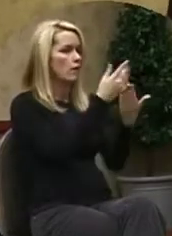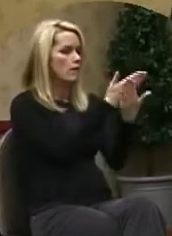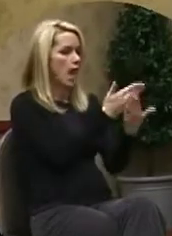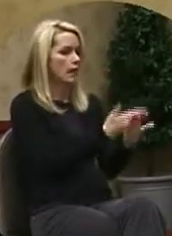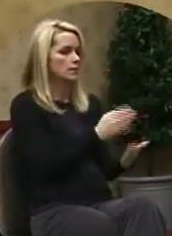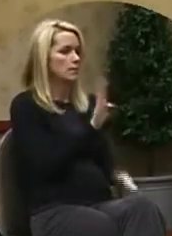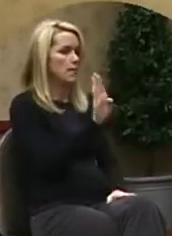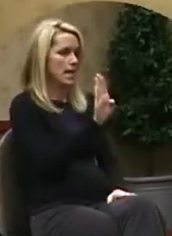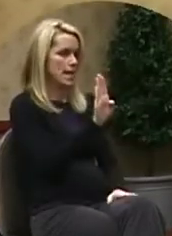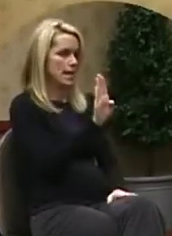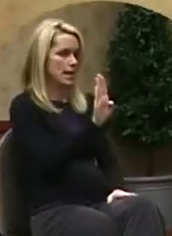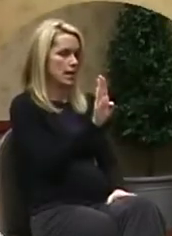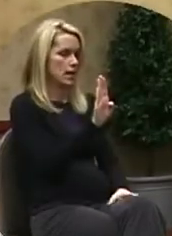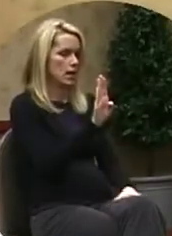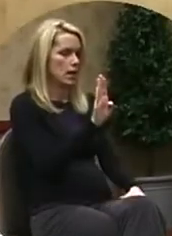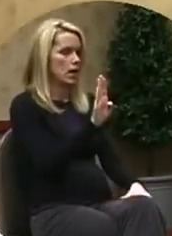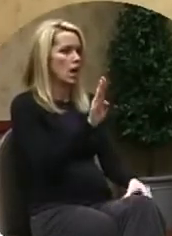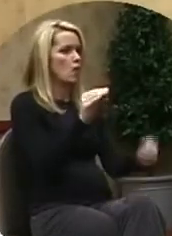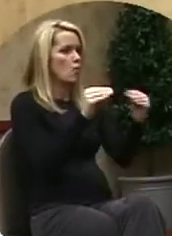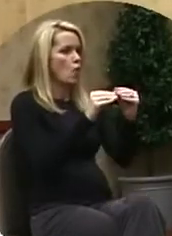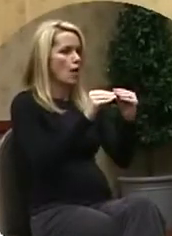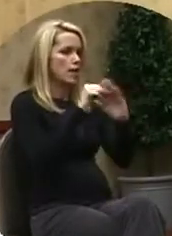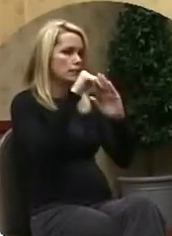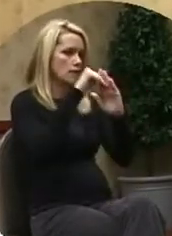B, the greater, more in depth.